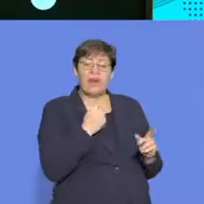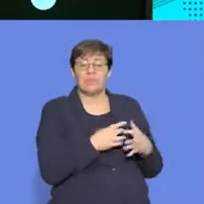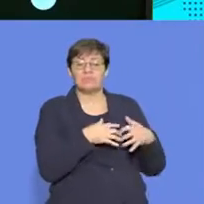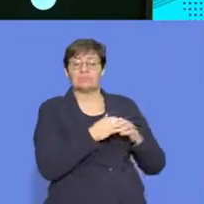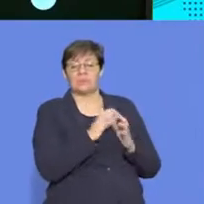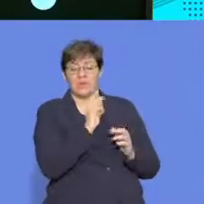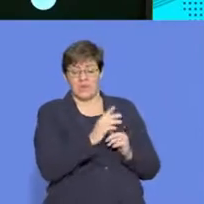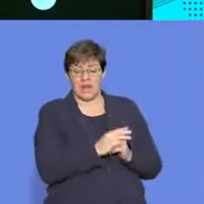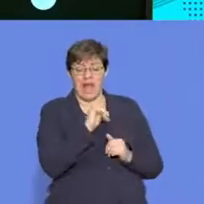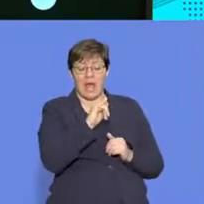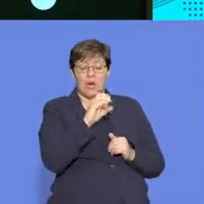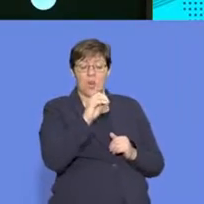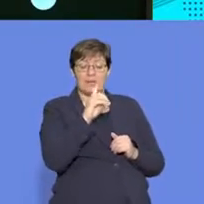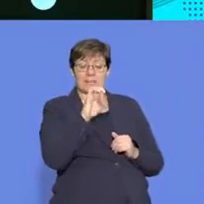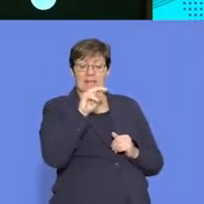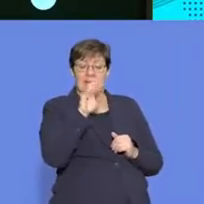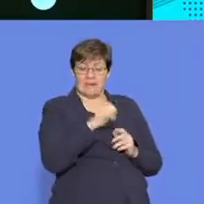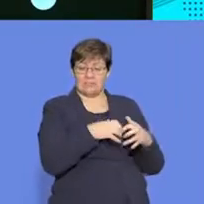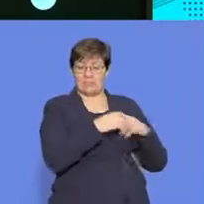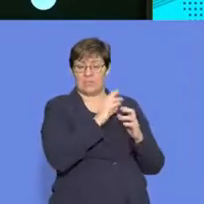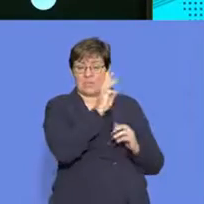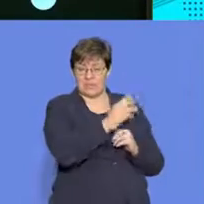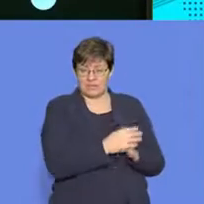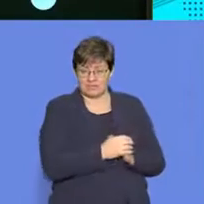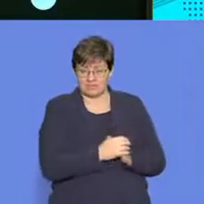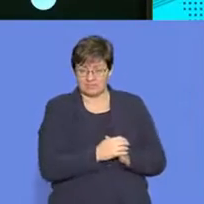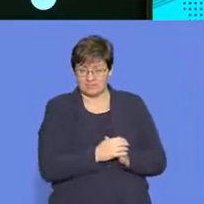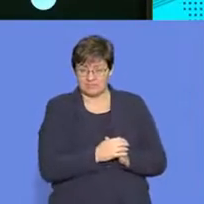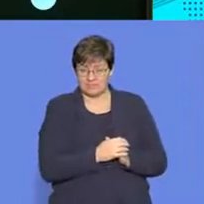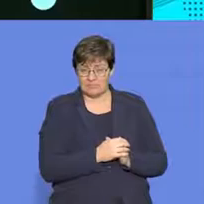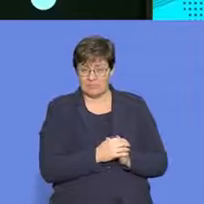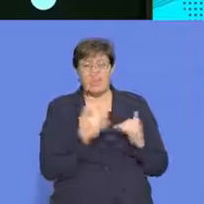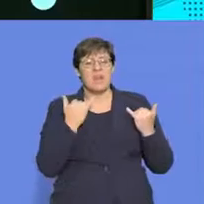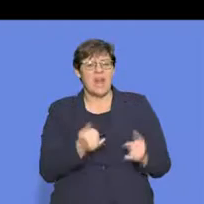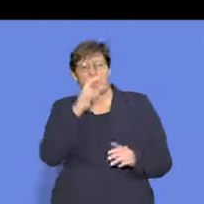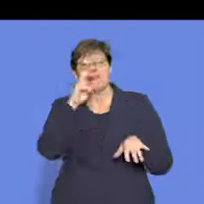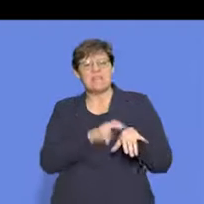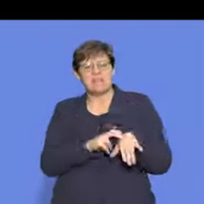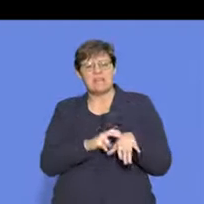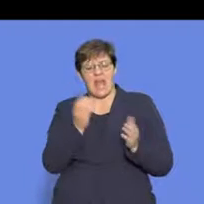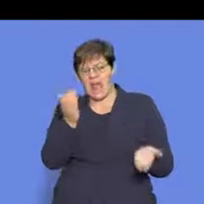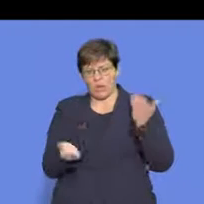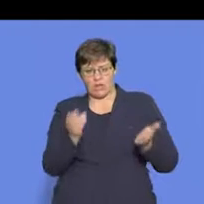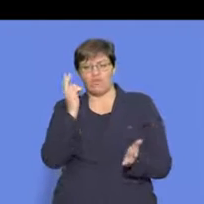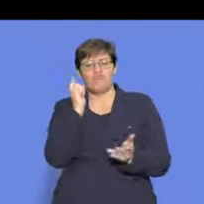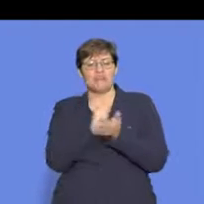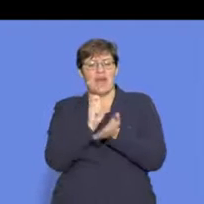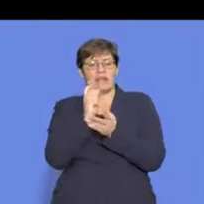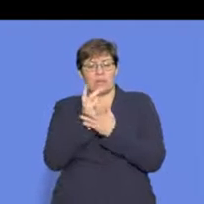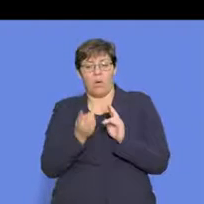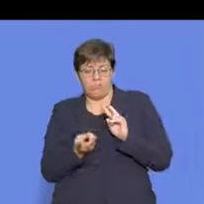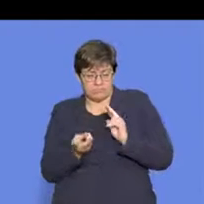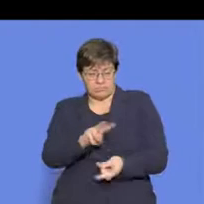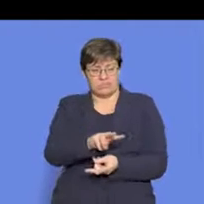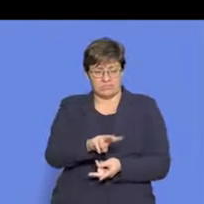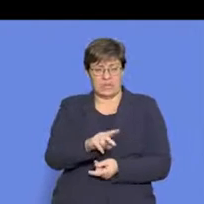form. The non-metal, the element iodine, is going to form. So in this cell, we are going to need to rewrite the